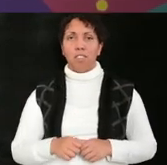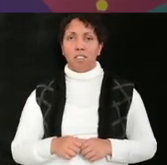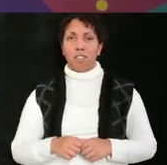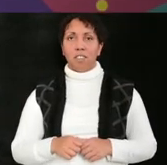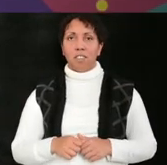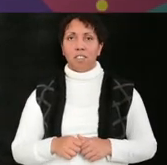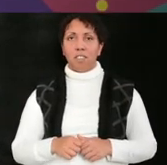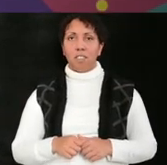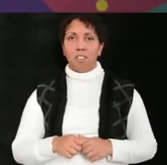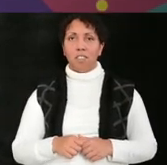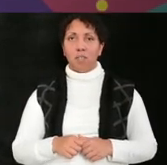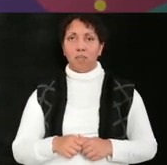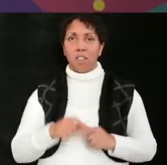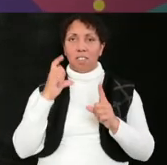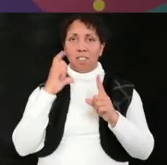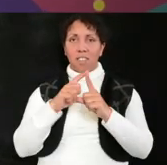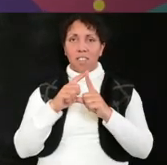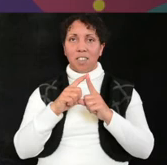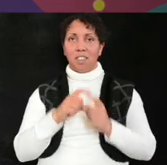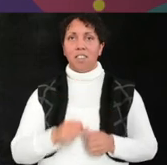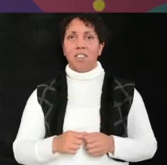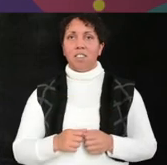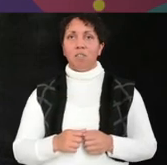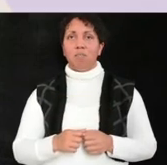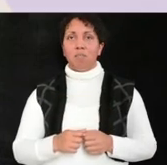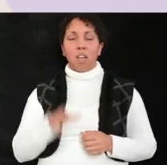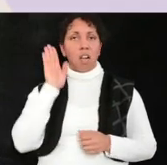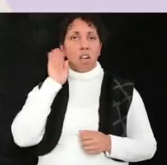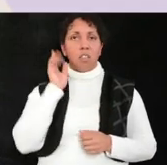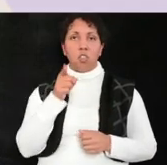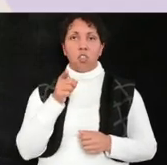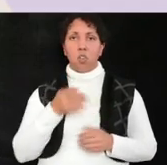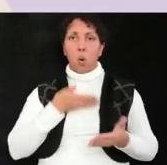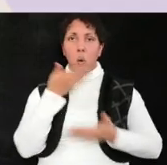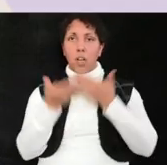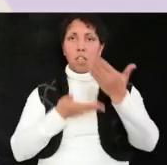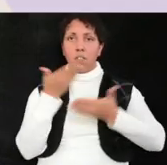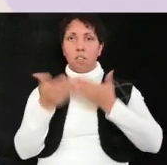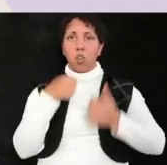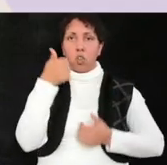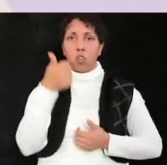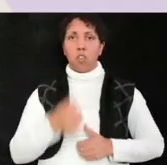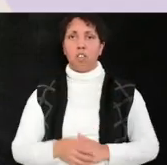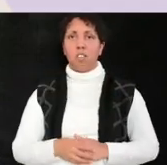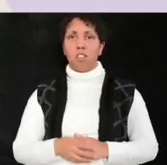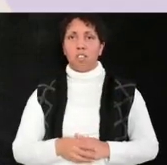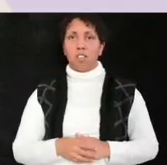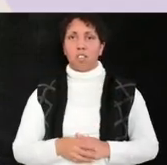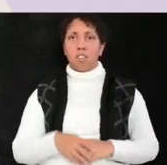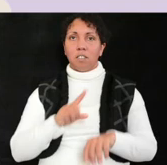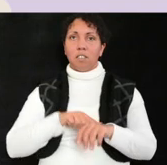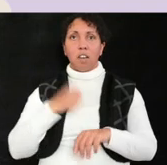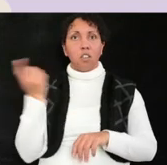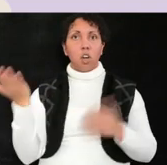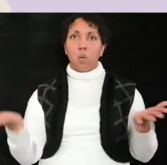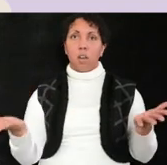answer. The correct answer was D. A complaints manager listens to you and gives advice. Well, that's all